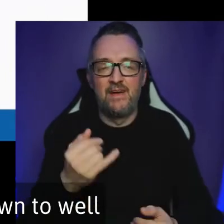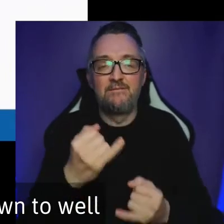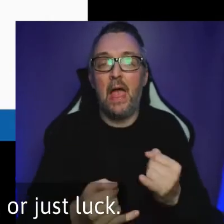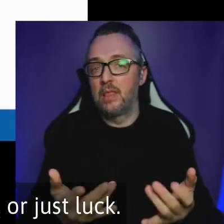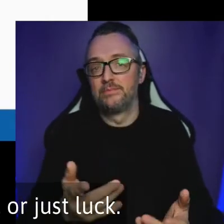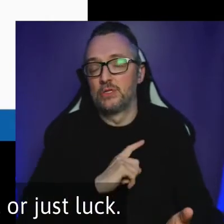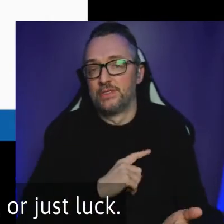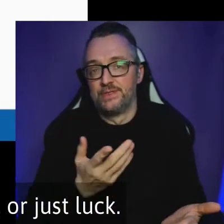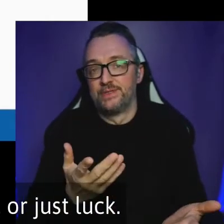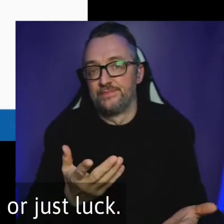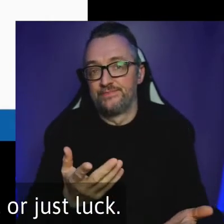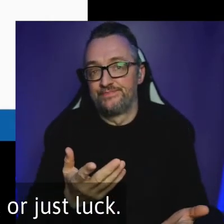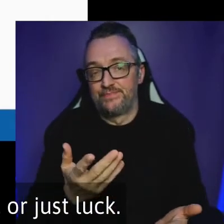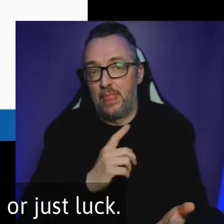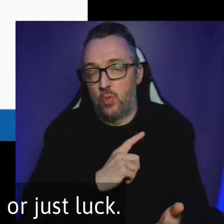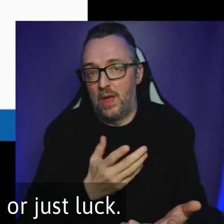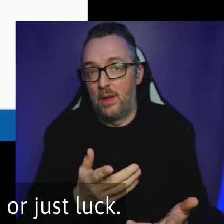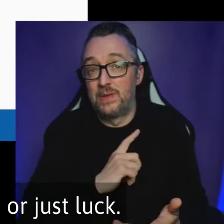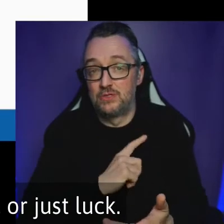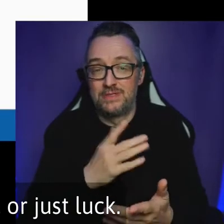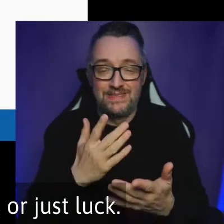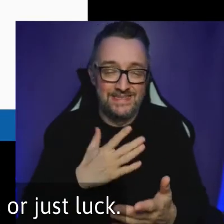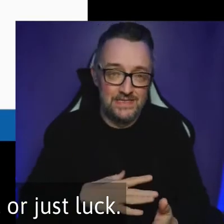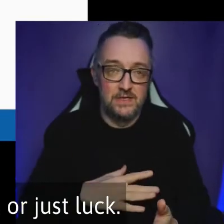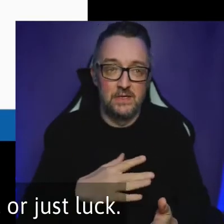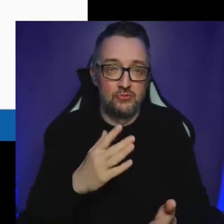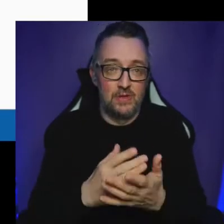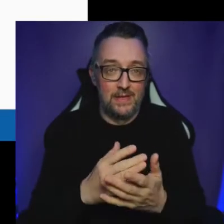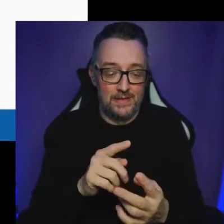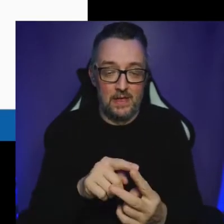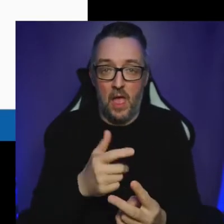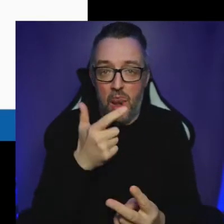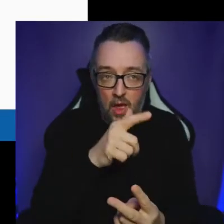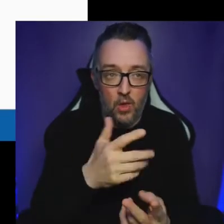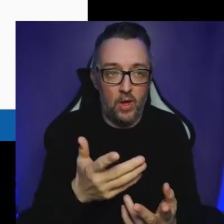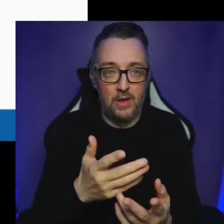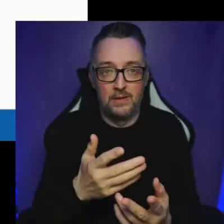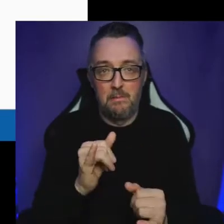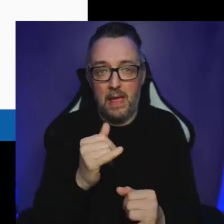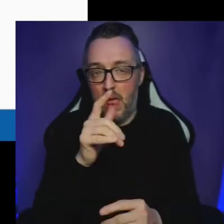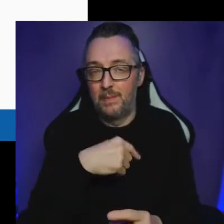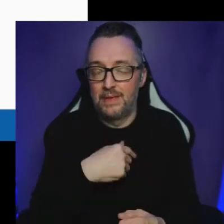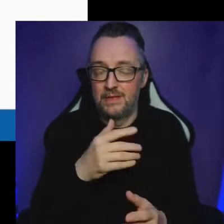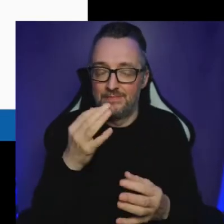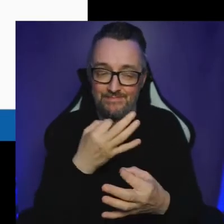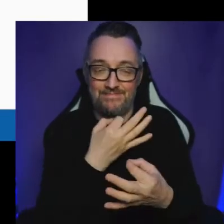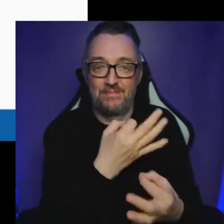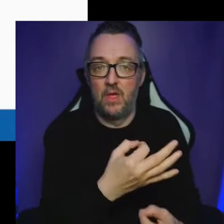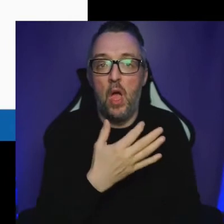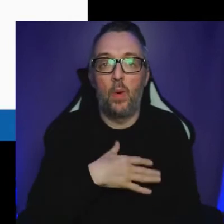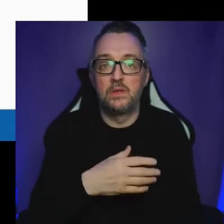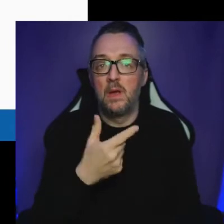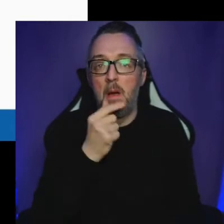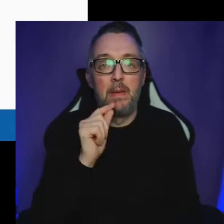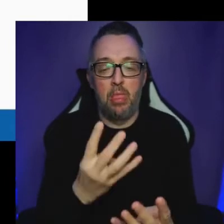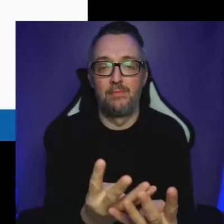to, well, it's either guesswork, very, very intelligent people, or just luck. So I tend to veer on the side of, I like to get people involved